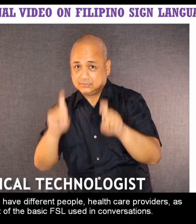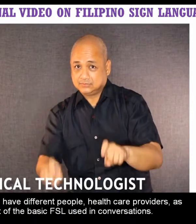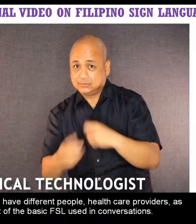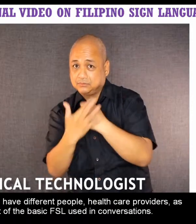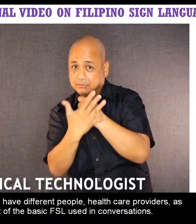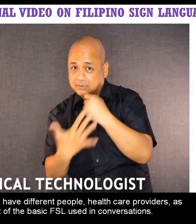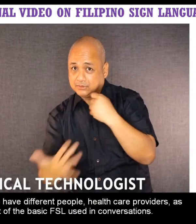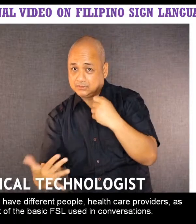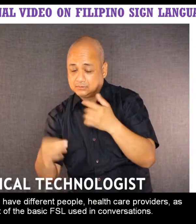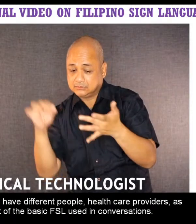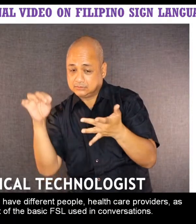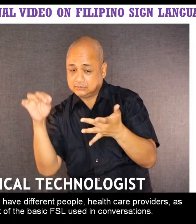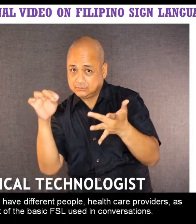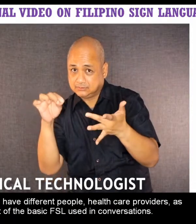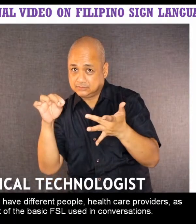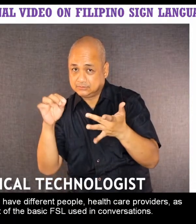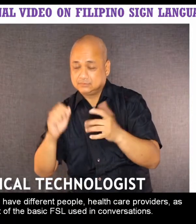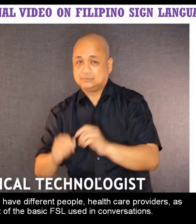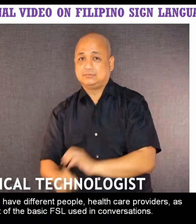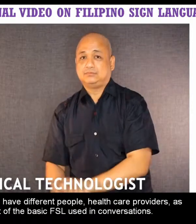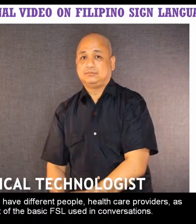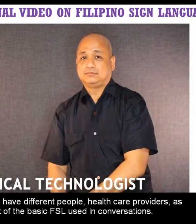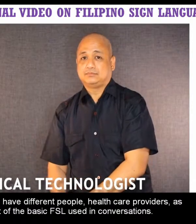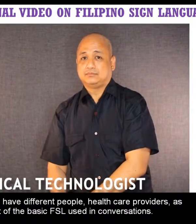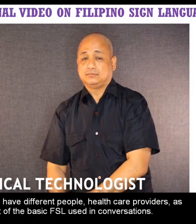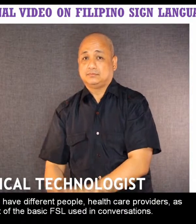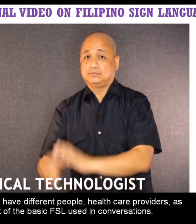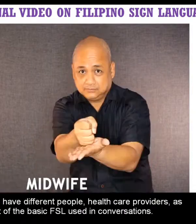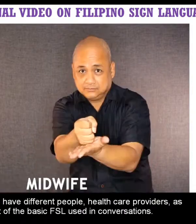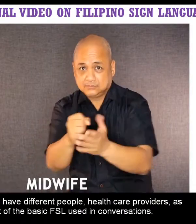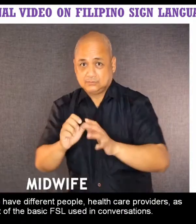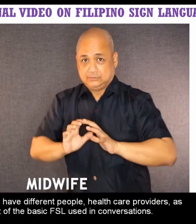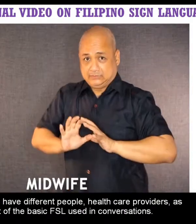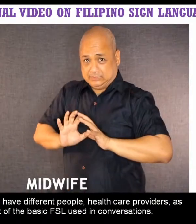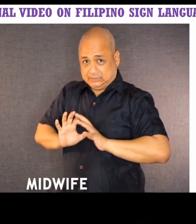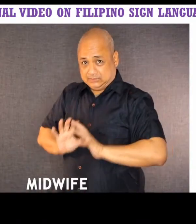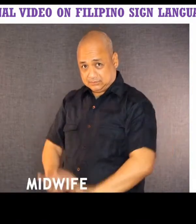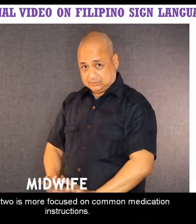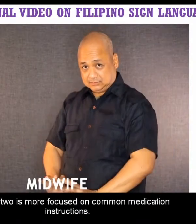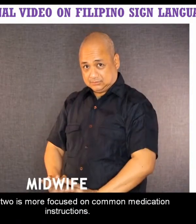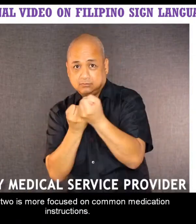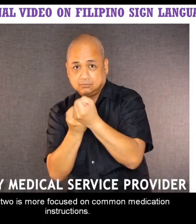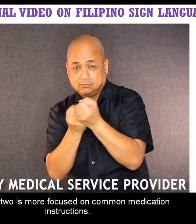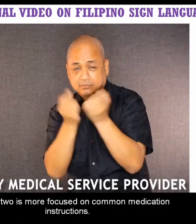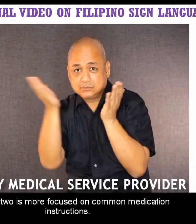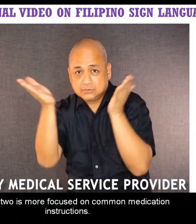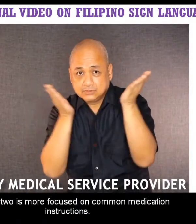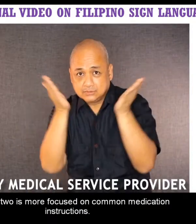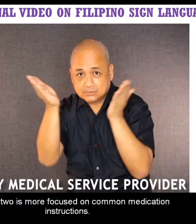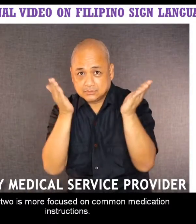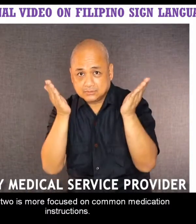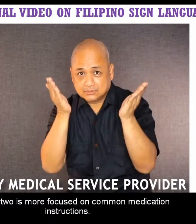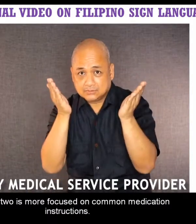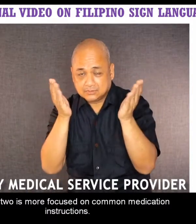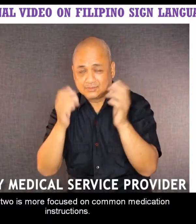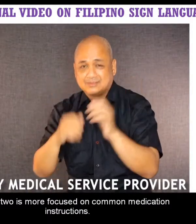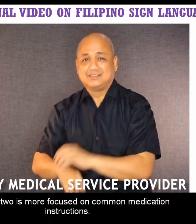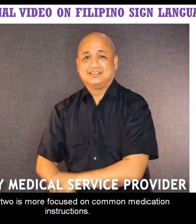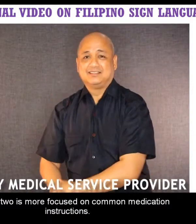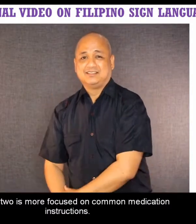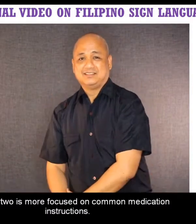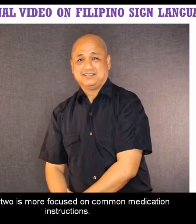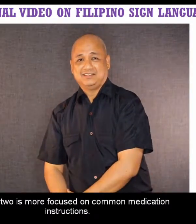the basic FSL use in conversation. The part 2 is more focused on